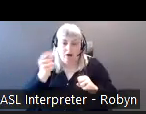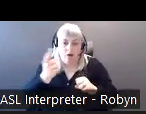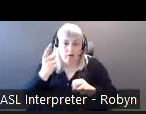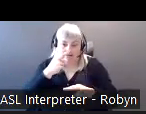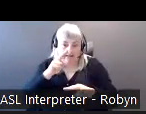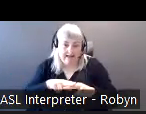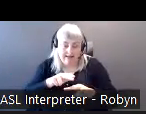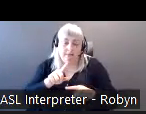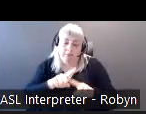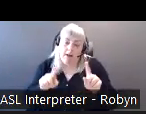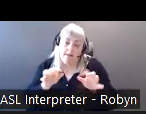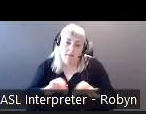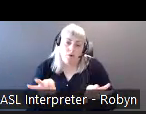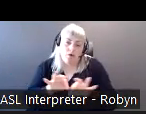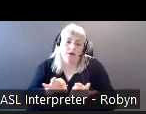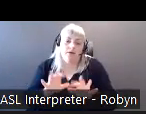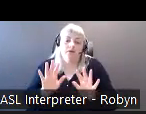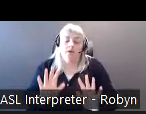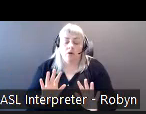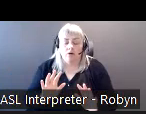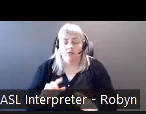So we're pendulating back.